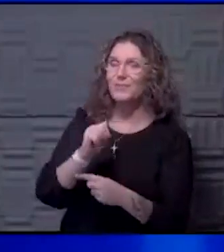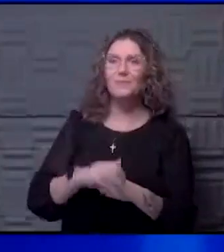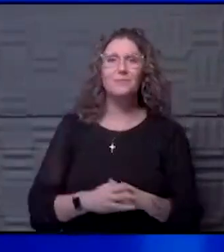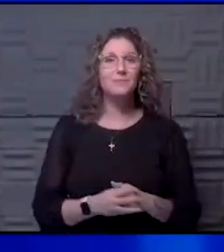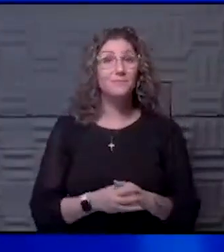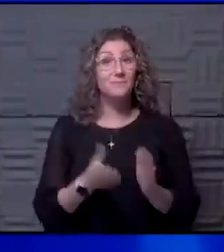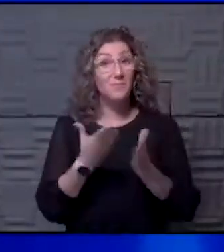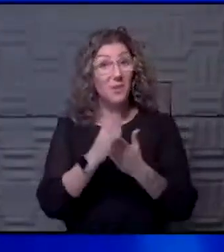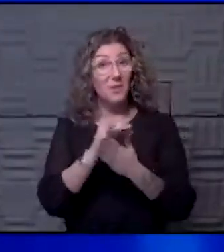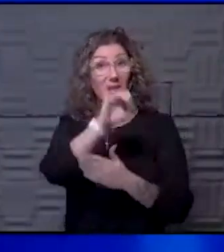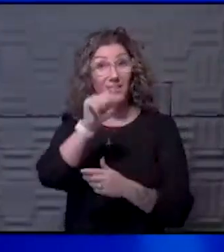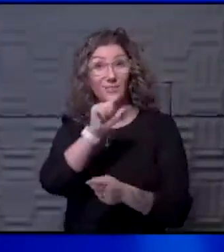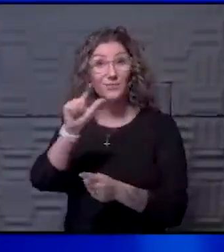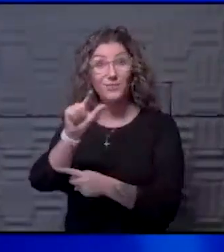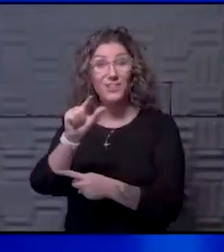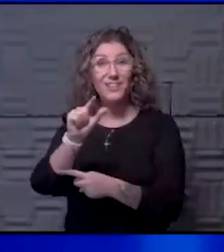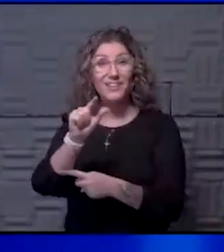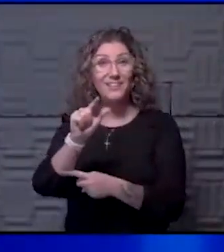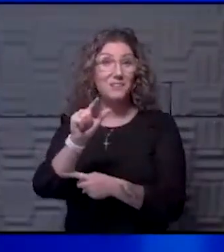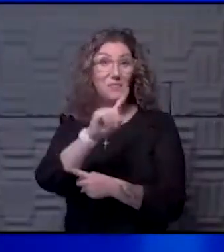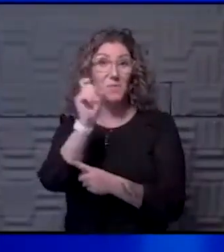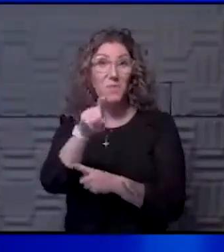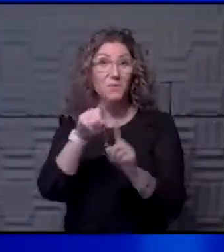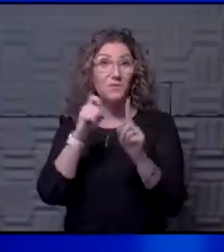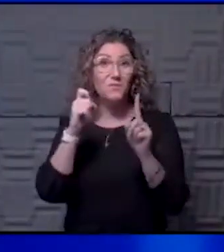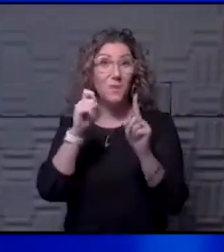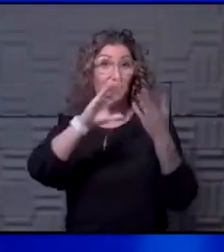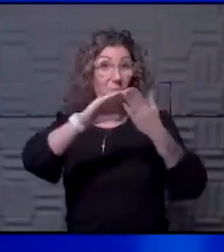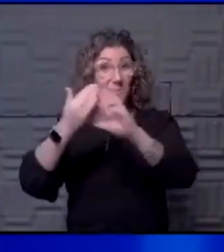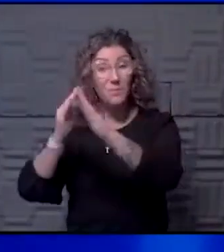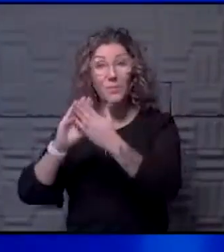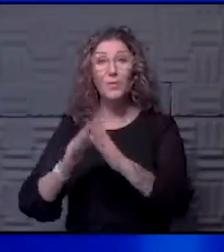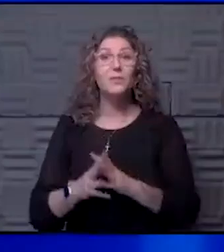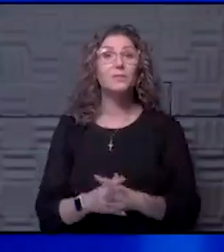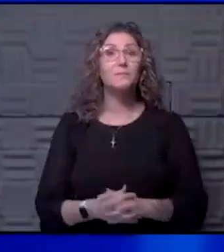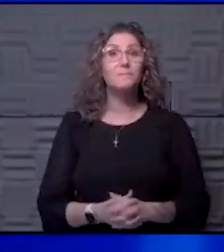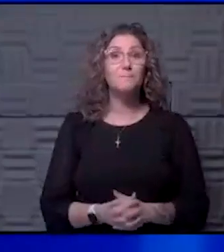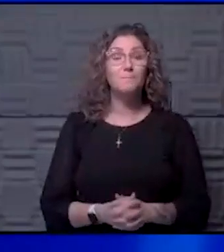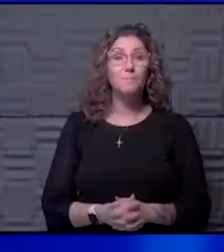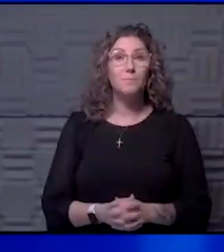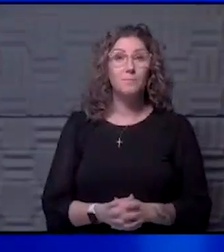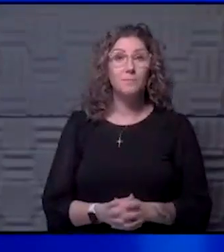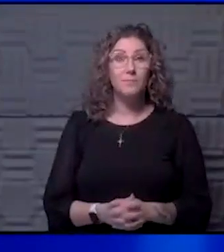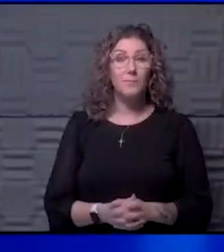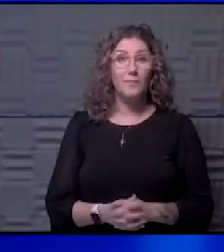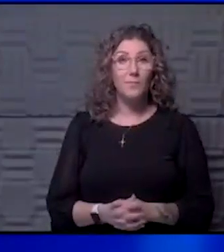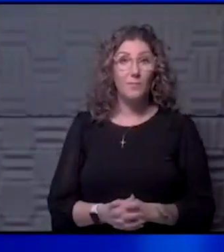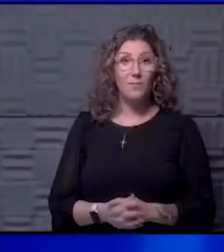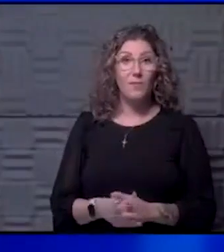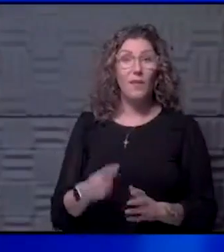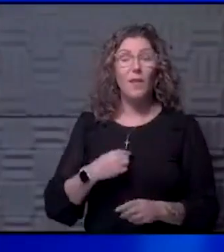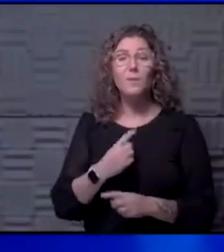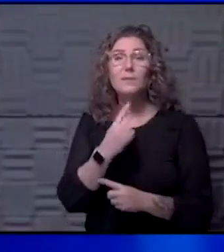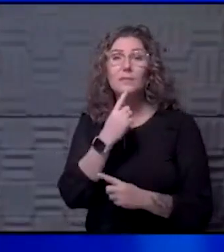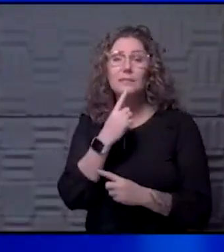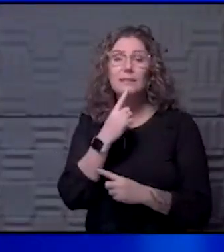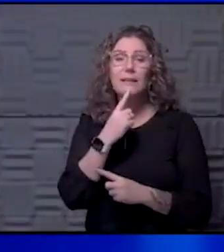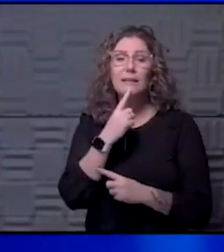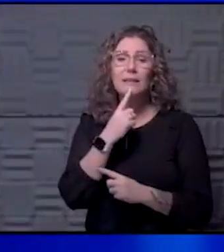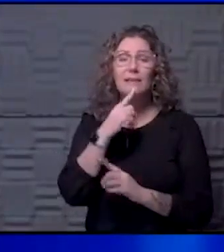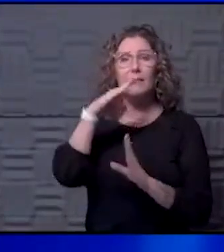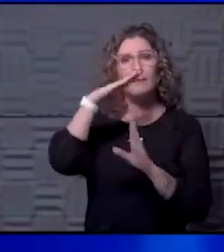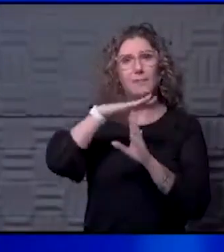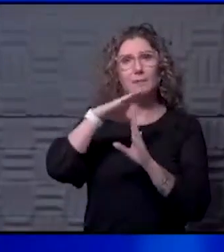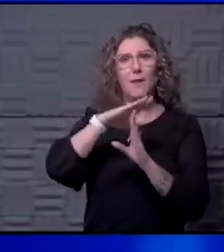right, well, Jill, let's get to some questions from the community this morning. All right. I would say that the number one question has